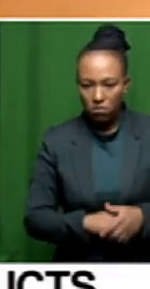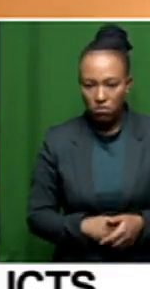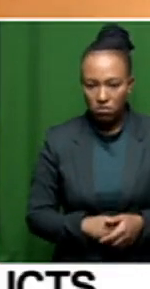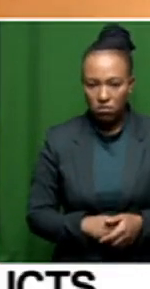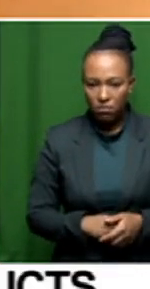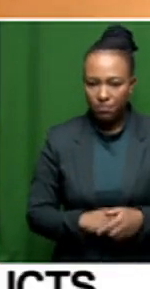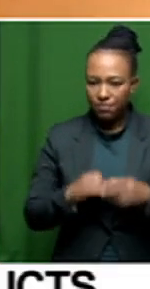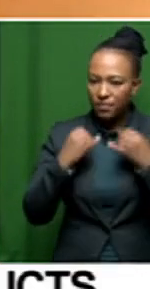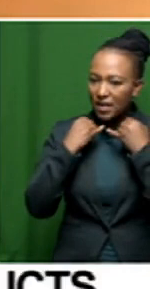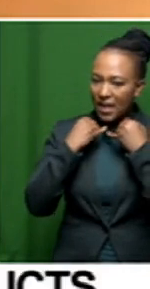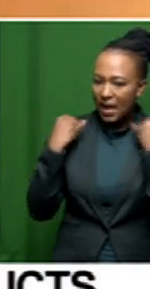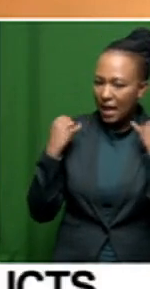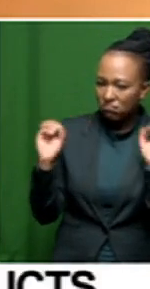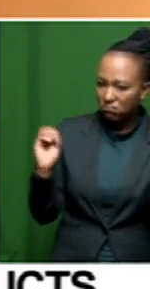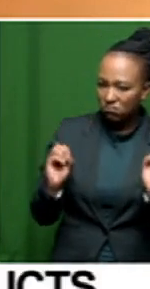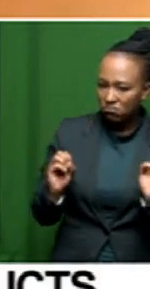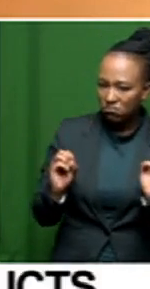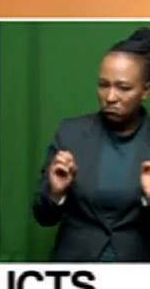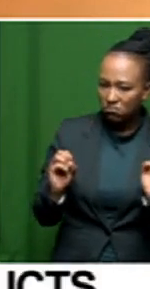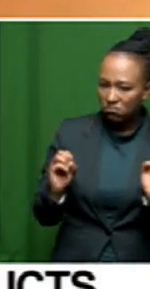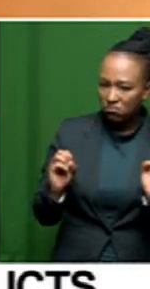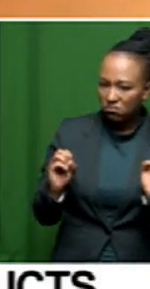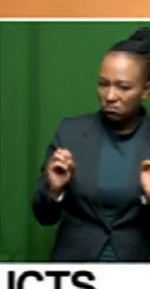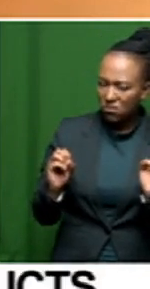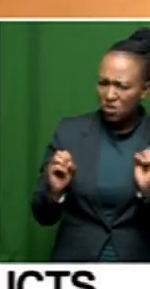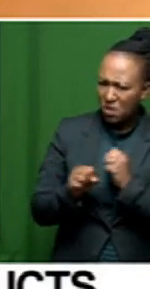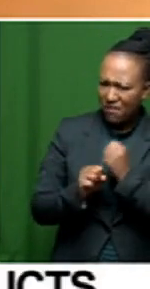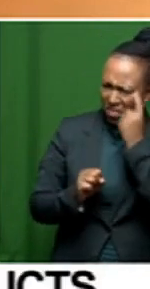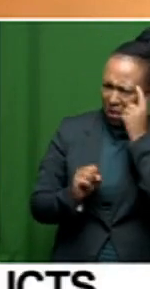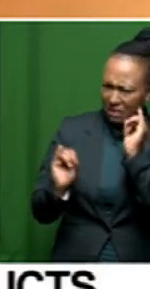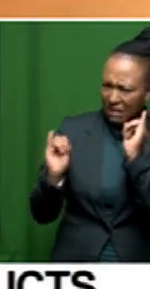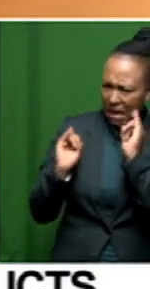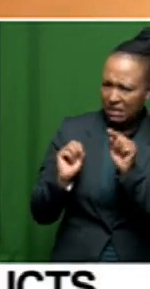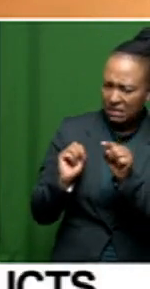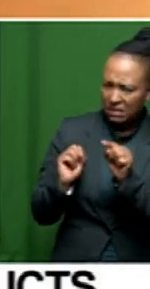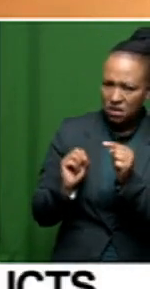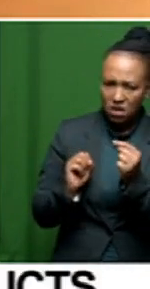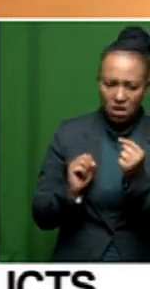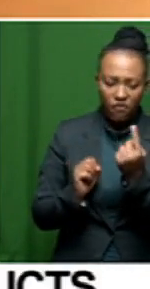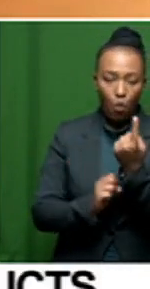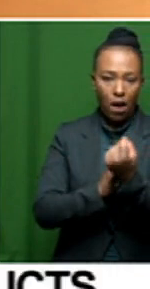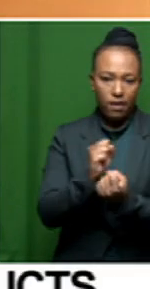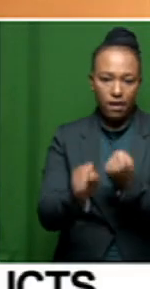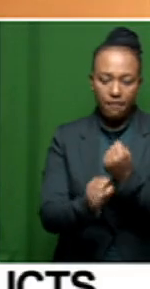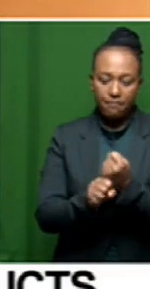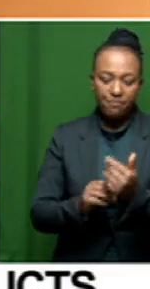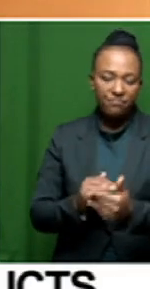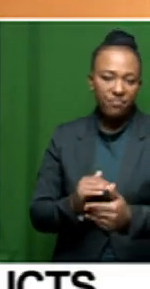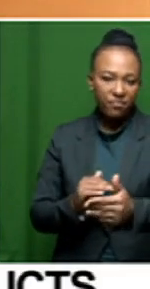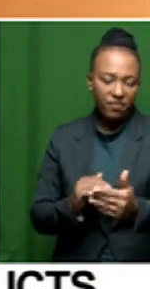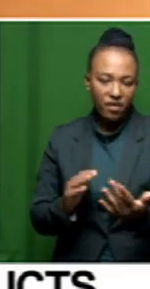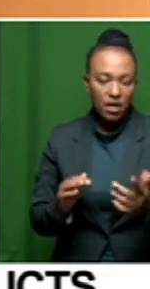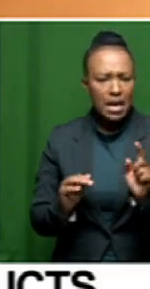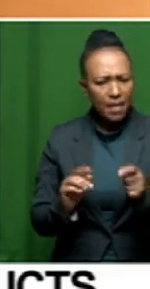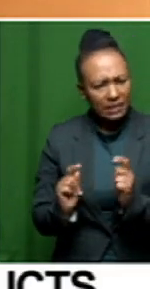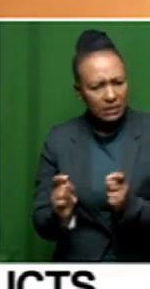give a deadline, Ms. Ngwenya? You don't think this is very serious, that a year on, there needs to be a lot